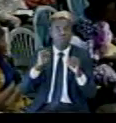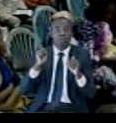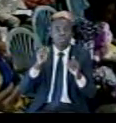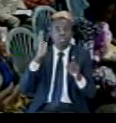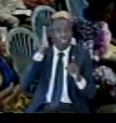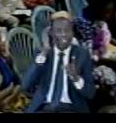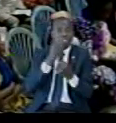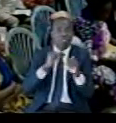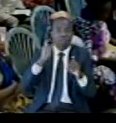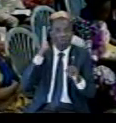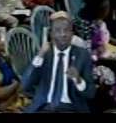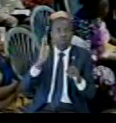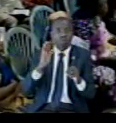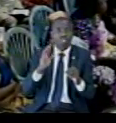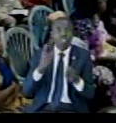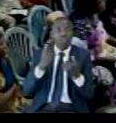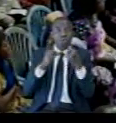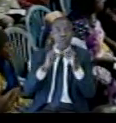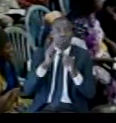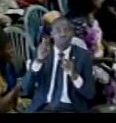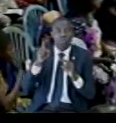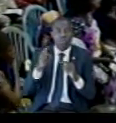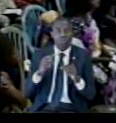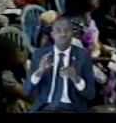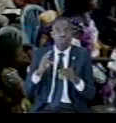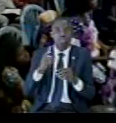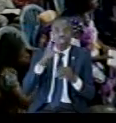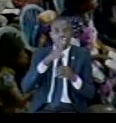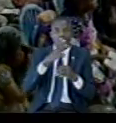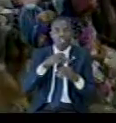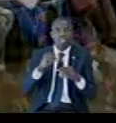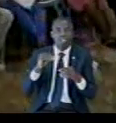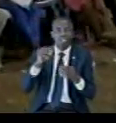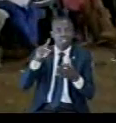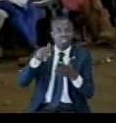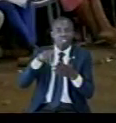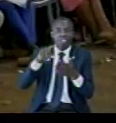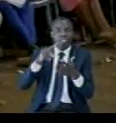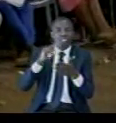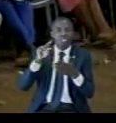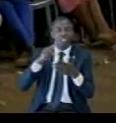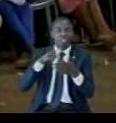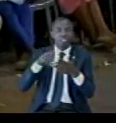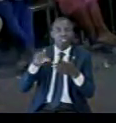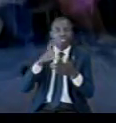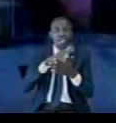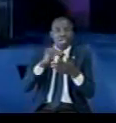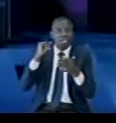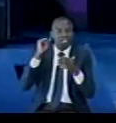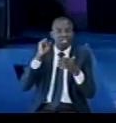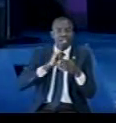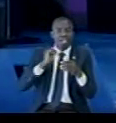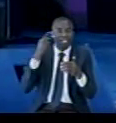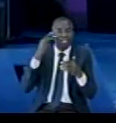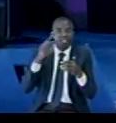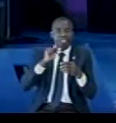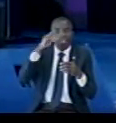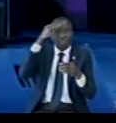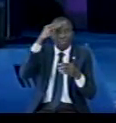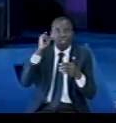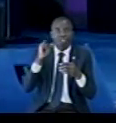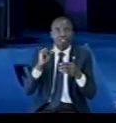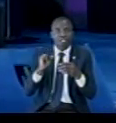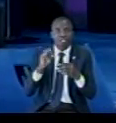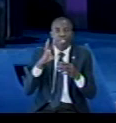you. Look at Psalm 51. I'm reading from verse 1. And see a man that